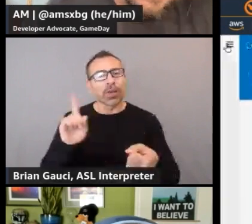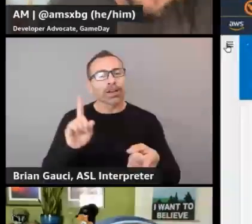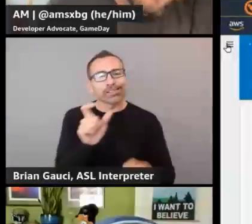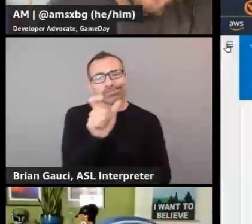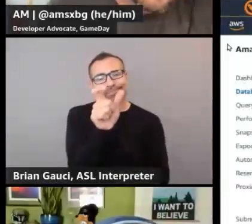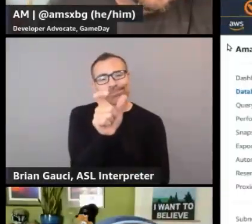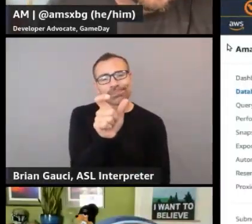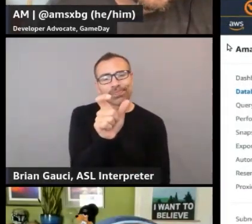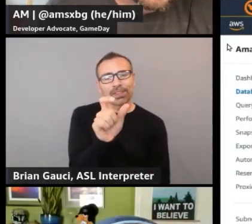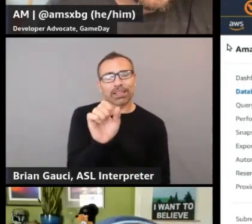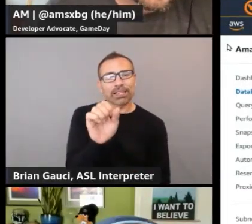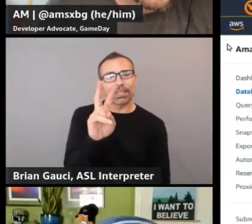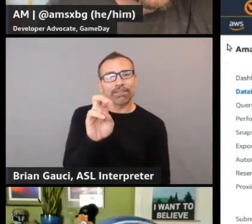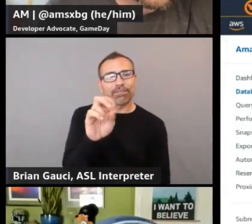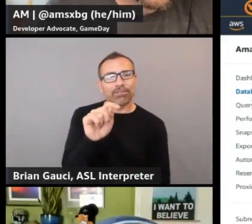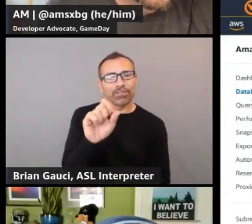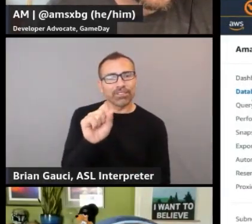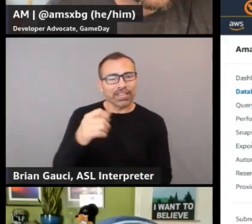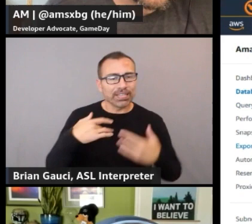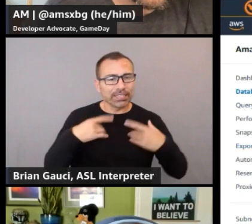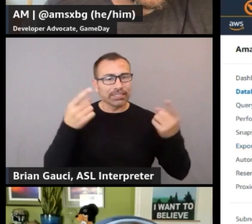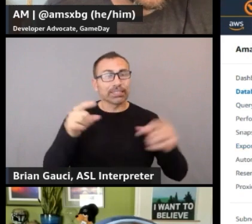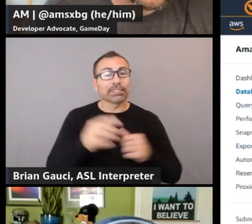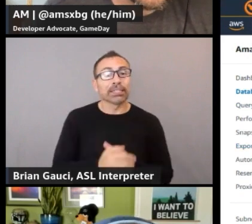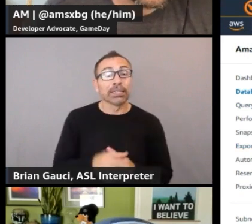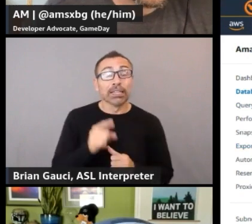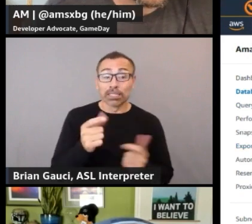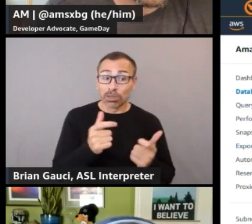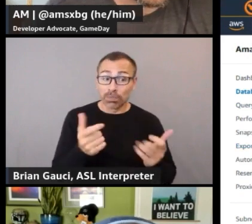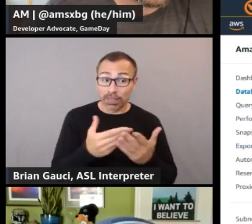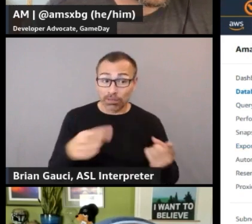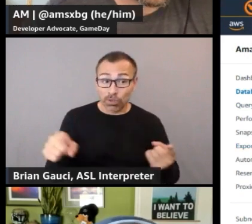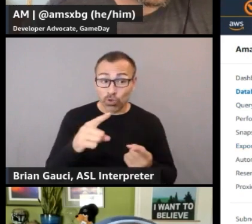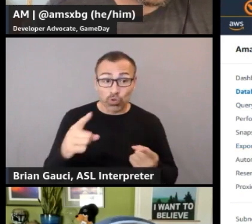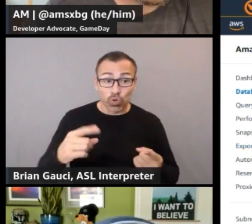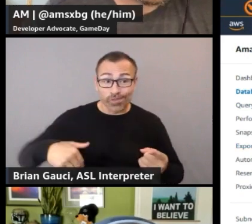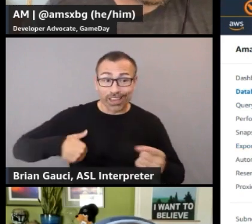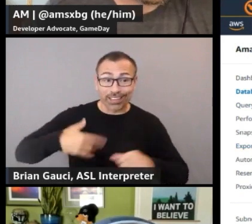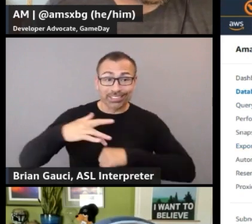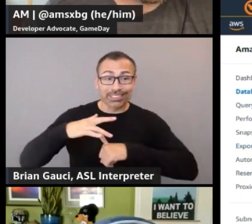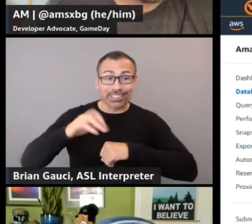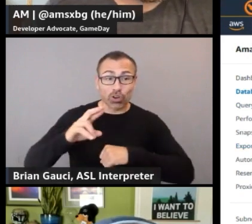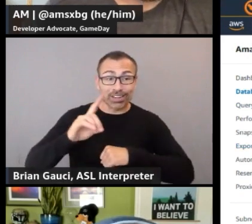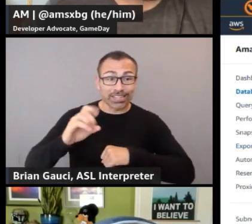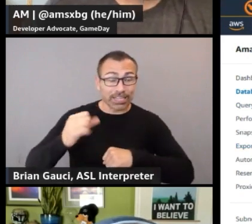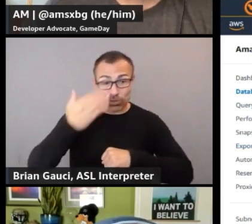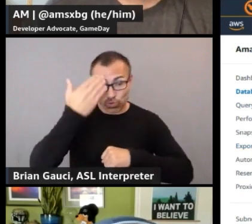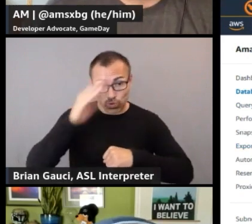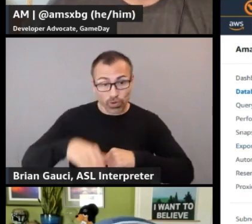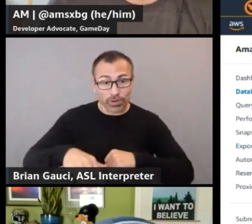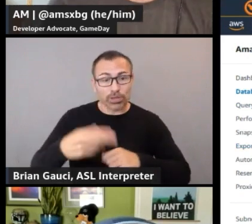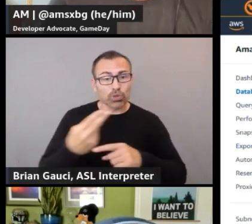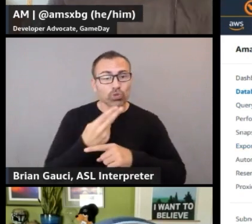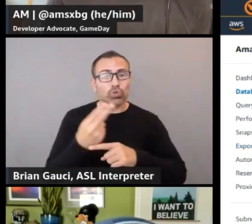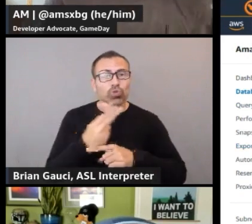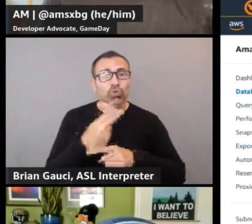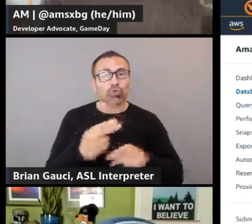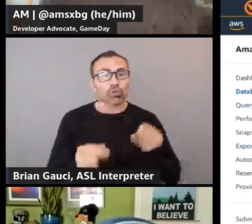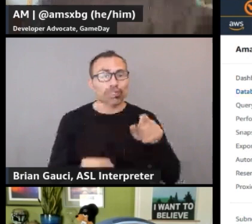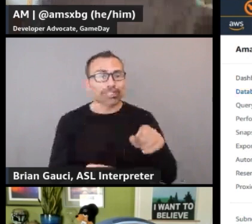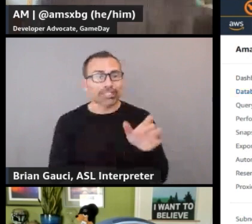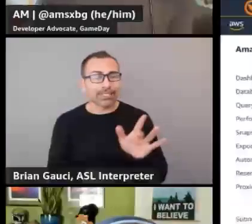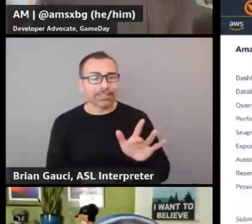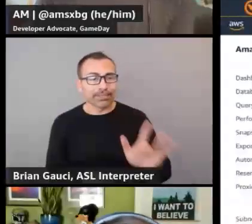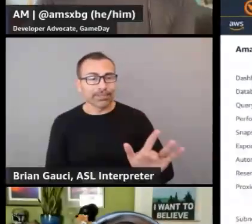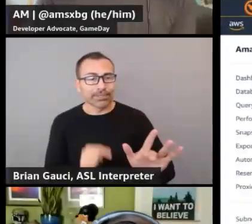of a big hint for those who are new to RDS. Just use this handy dandy events